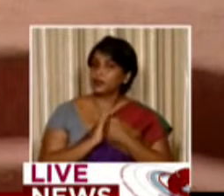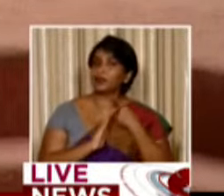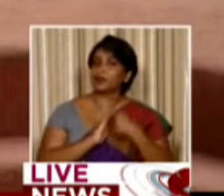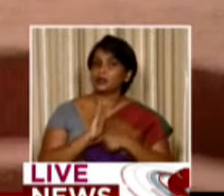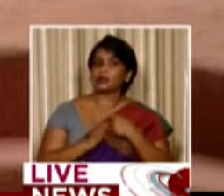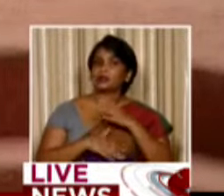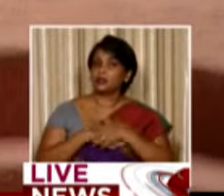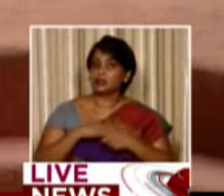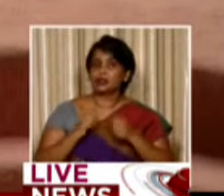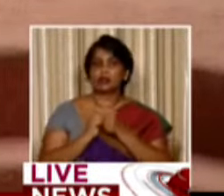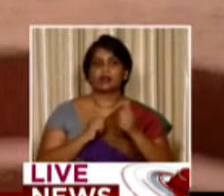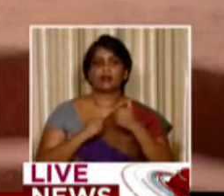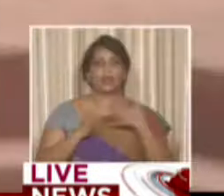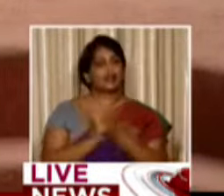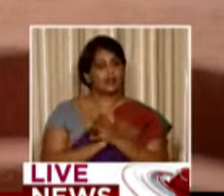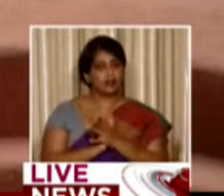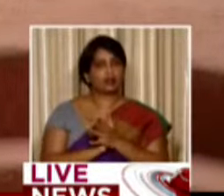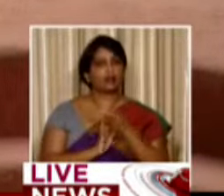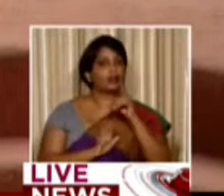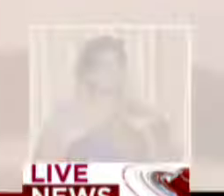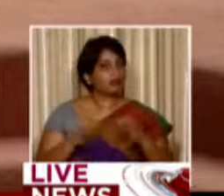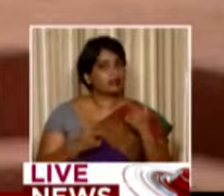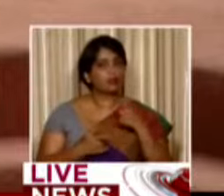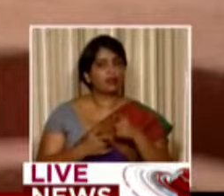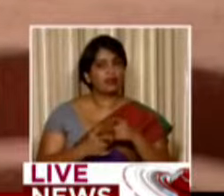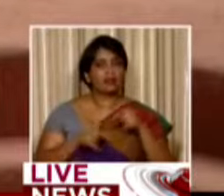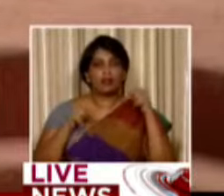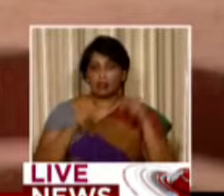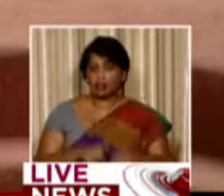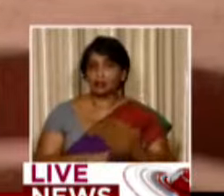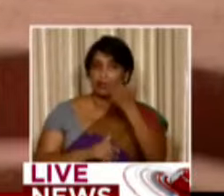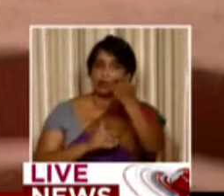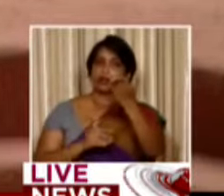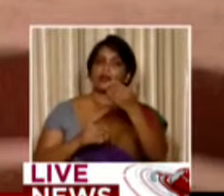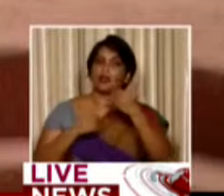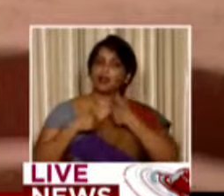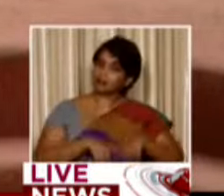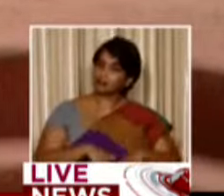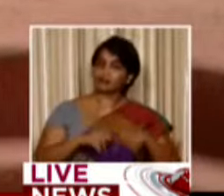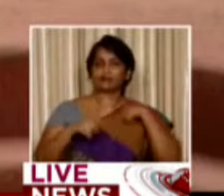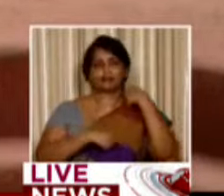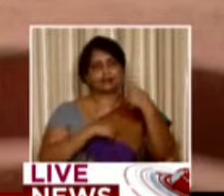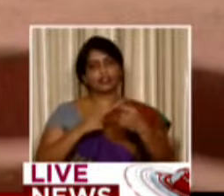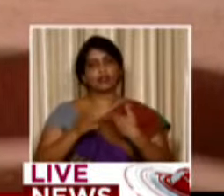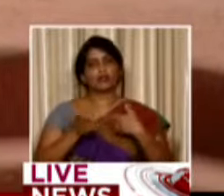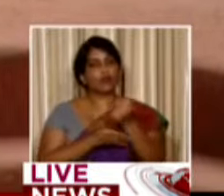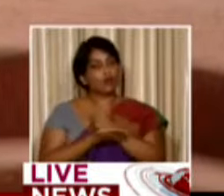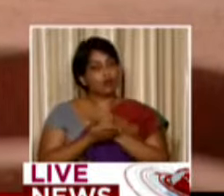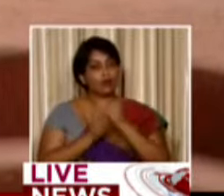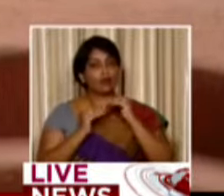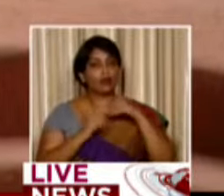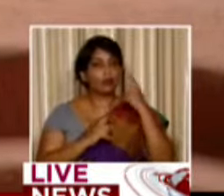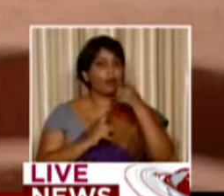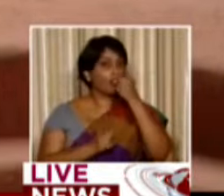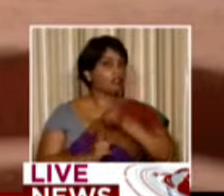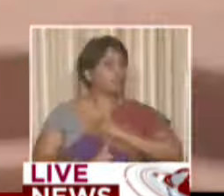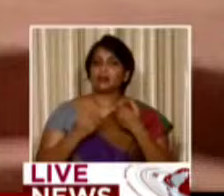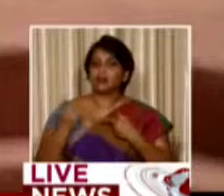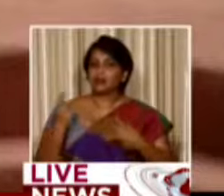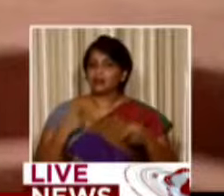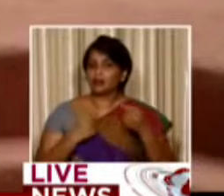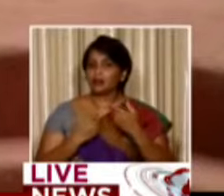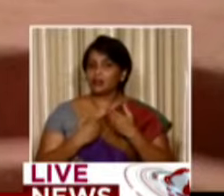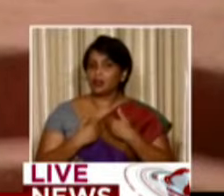both authentic and inauthentic, for the use of prohibited purposes, to suppress the financing and other support of communication of false